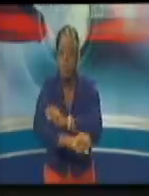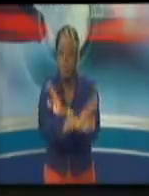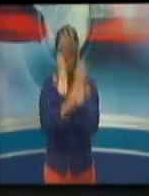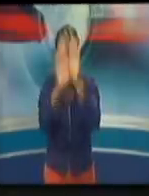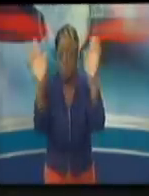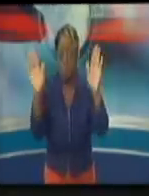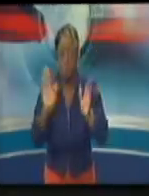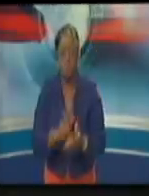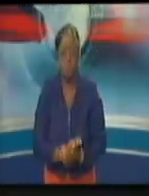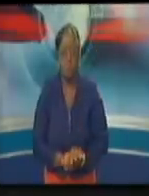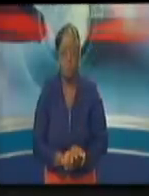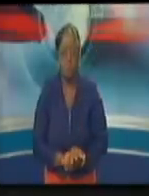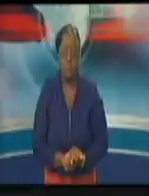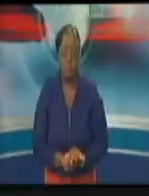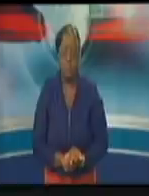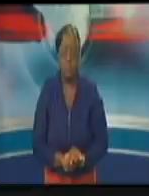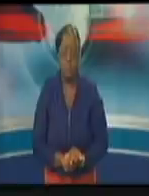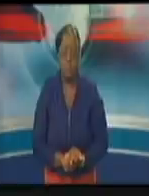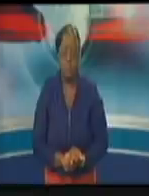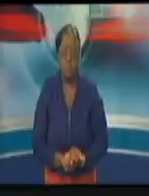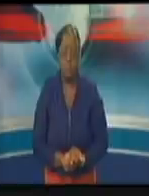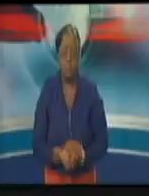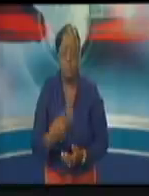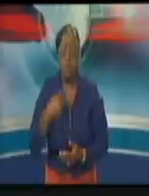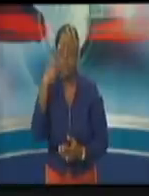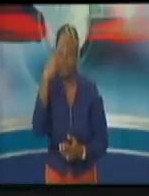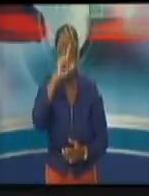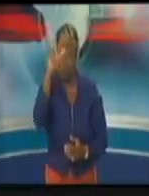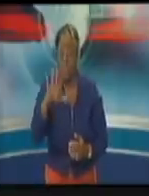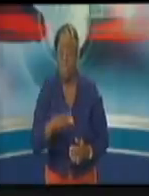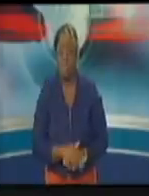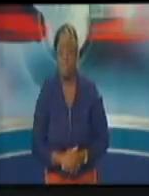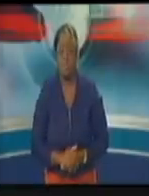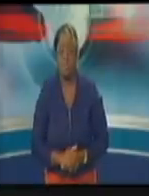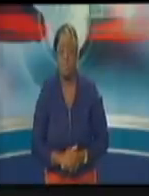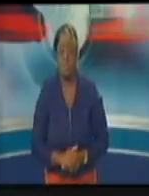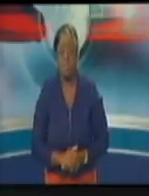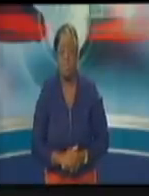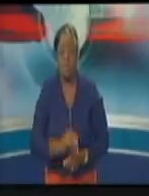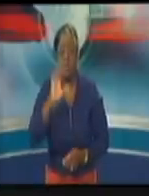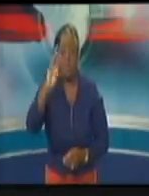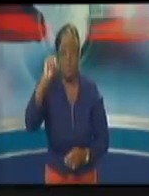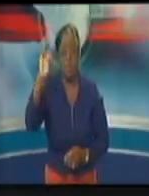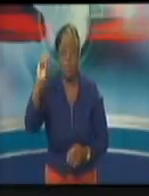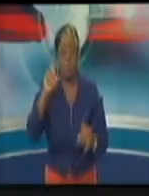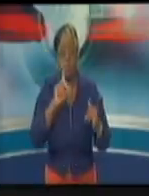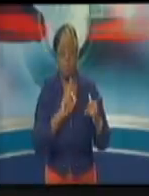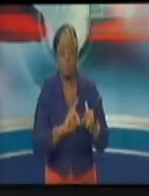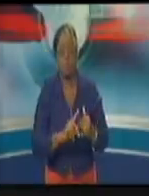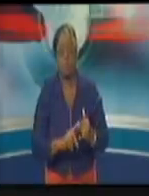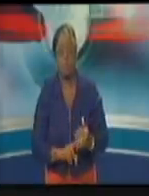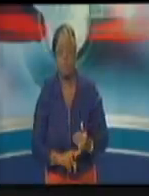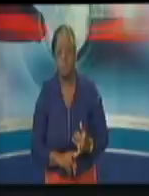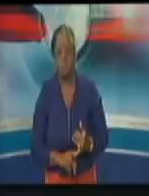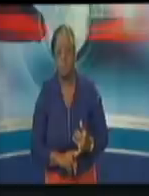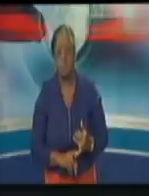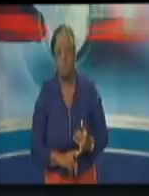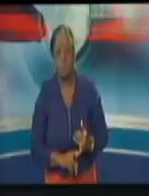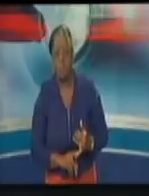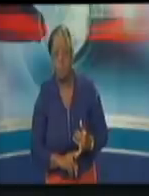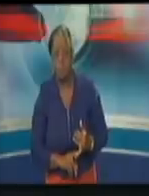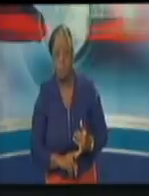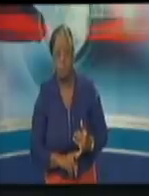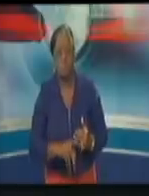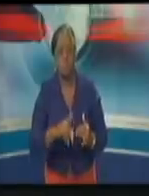Newspaper here. I have two questions either for the minister or the CMO. The first one coming out of the women's clinic in